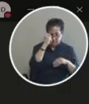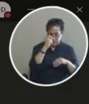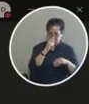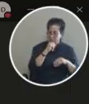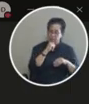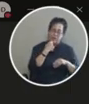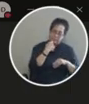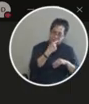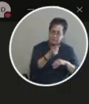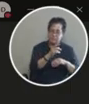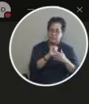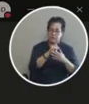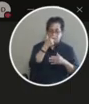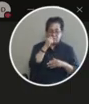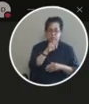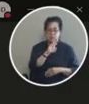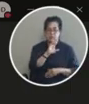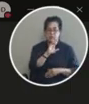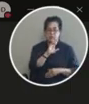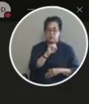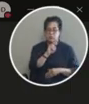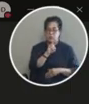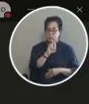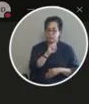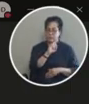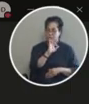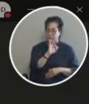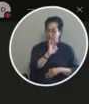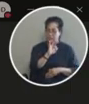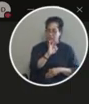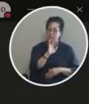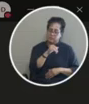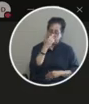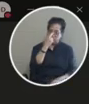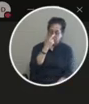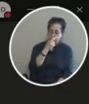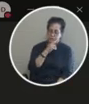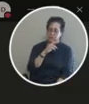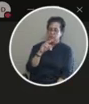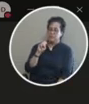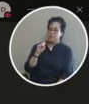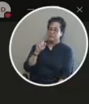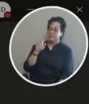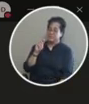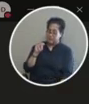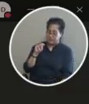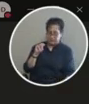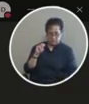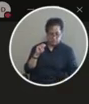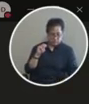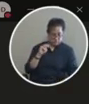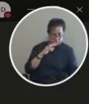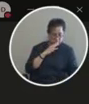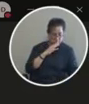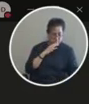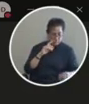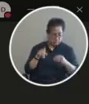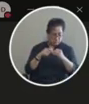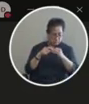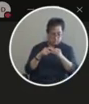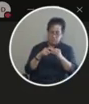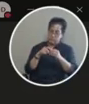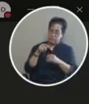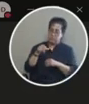I said that, and it was due to COVID-19. I was very clear about that. Sam talked about what dollars have already been allocated for